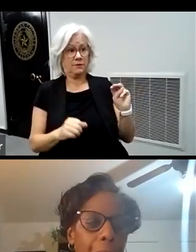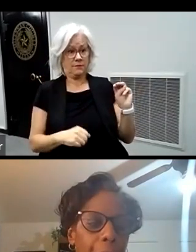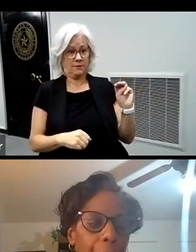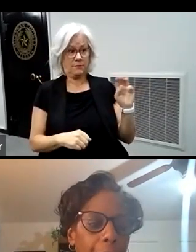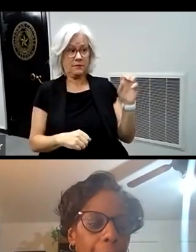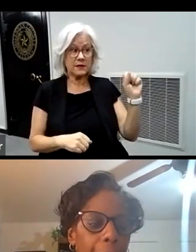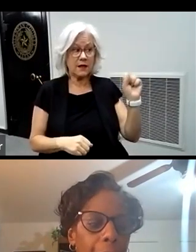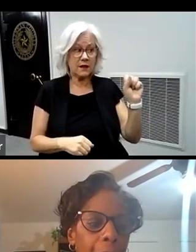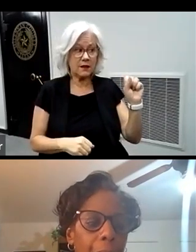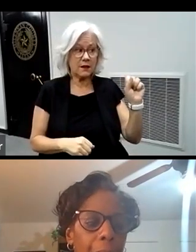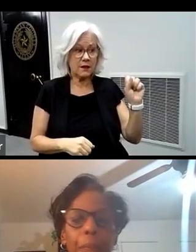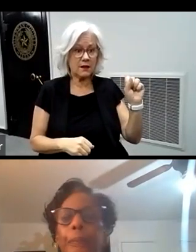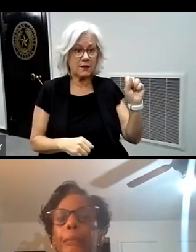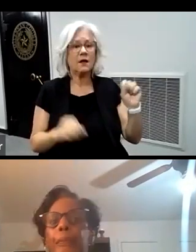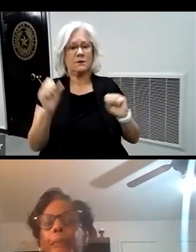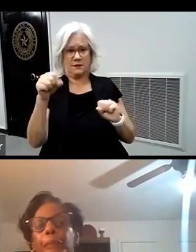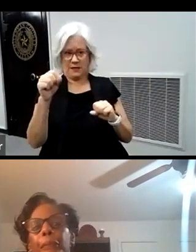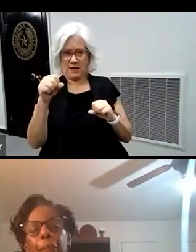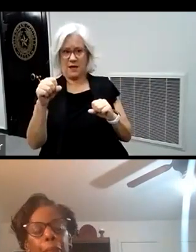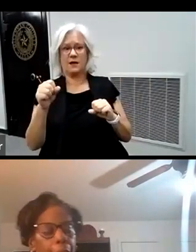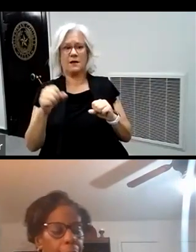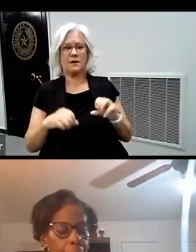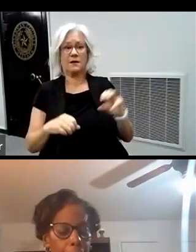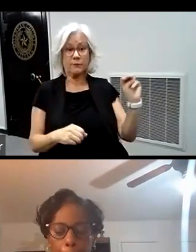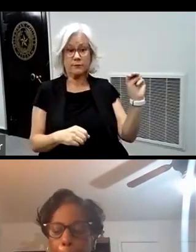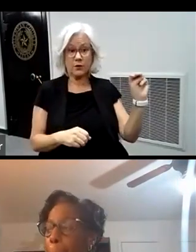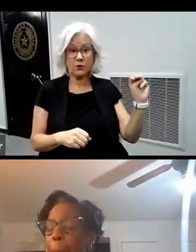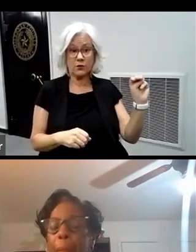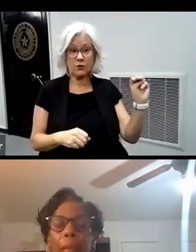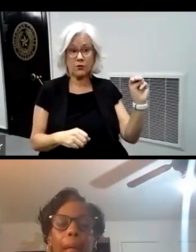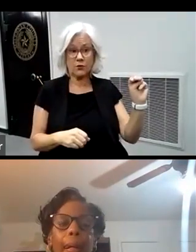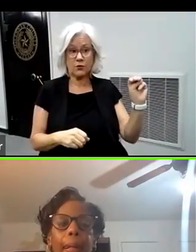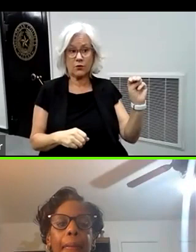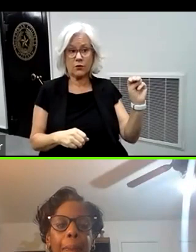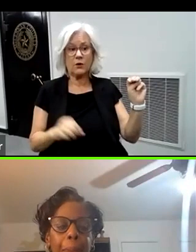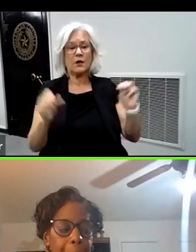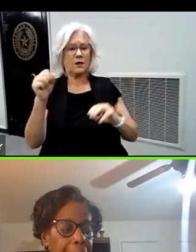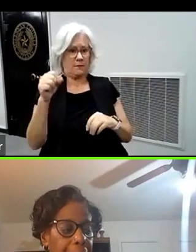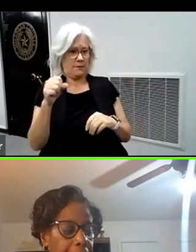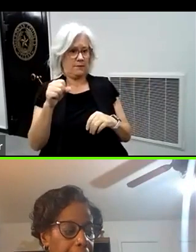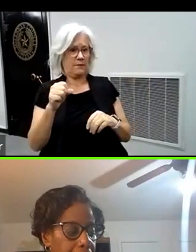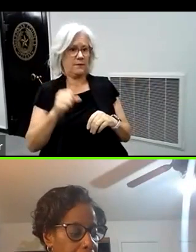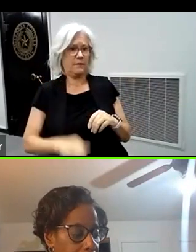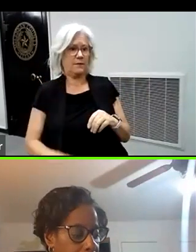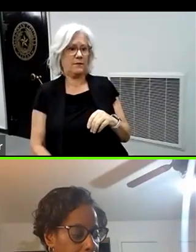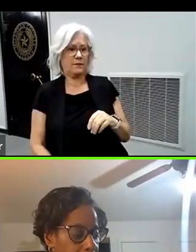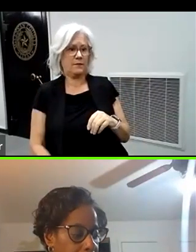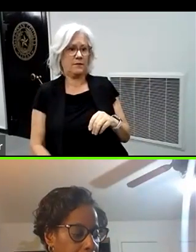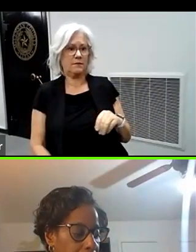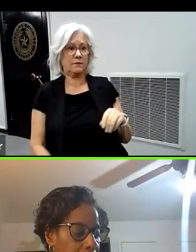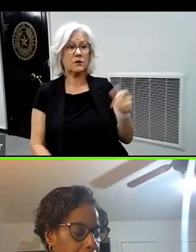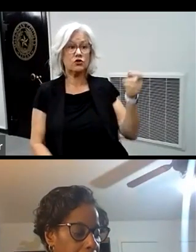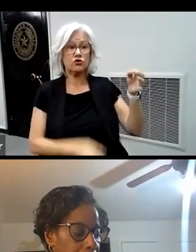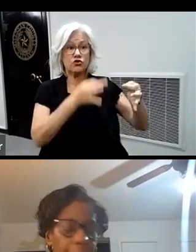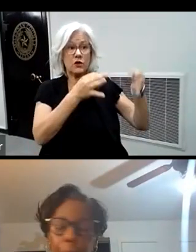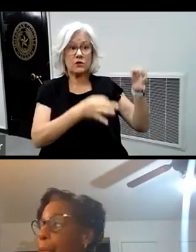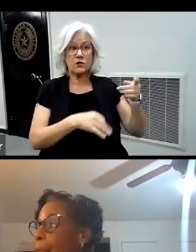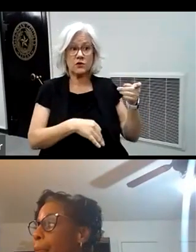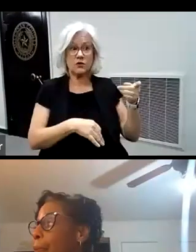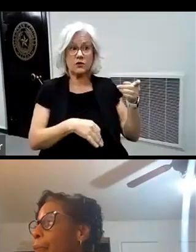Commissioner Snell. Aye. Commissioner Miller. Aye. Judge Bolton.